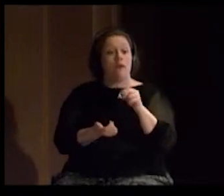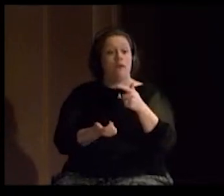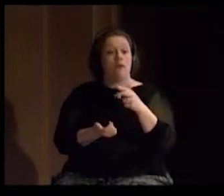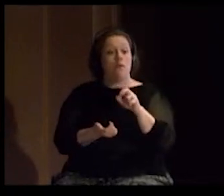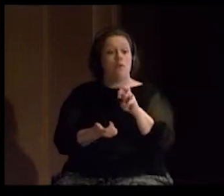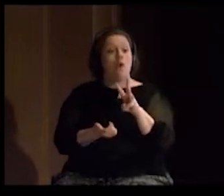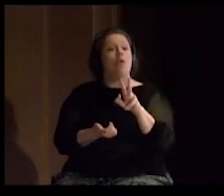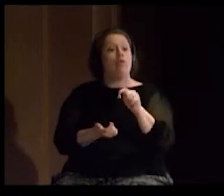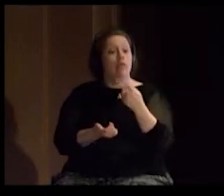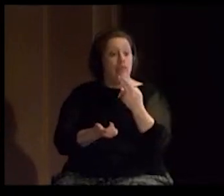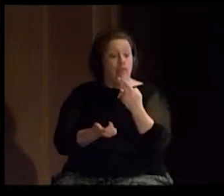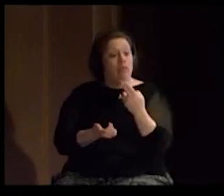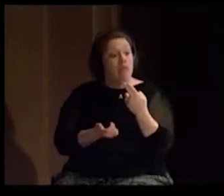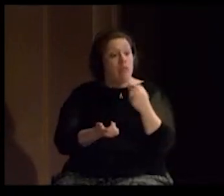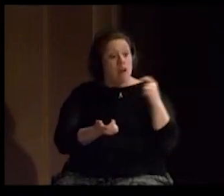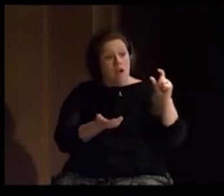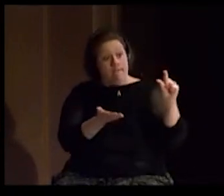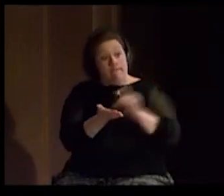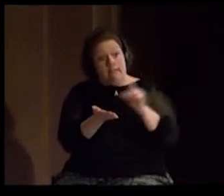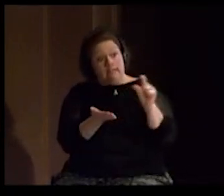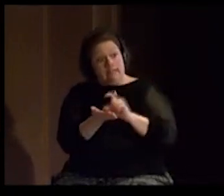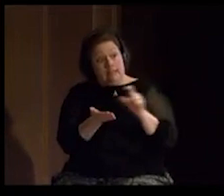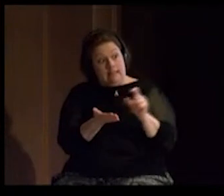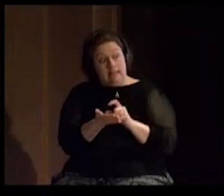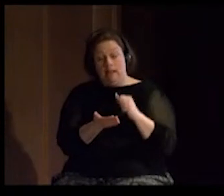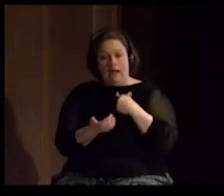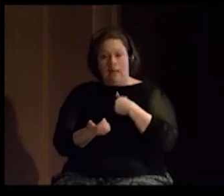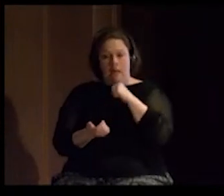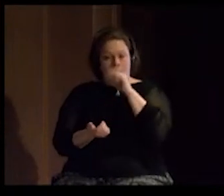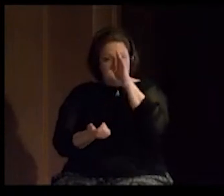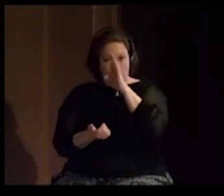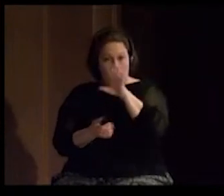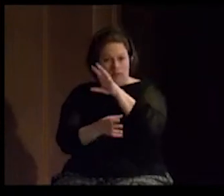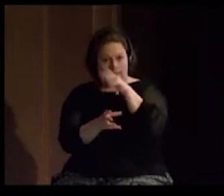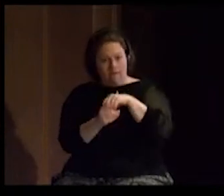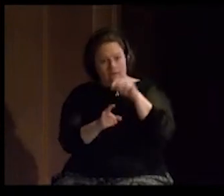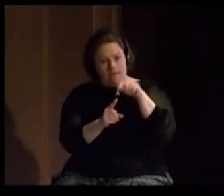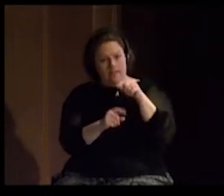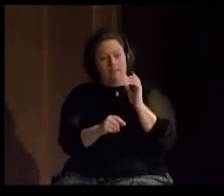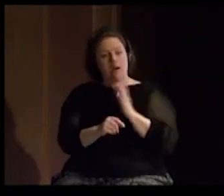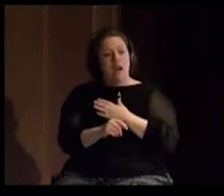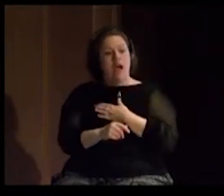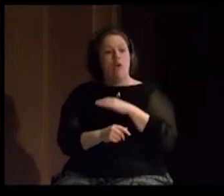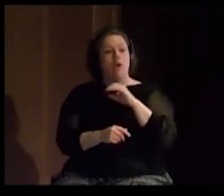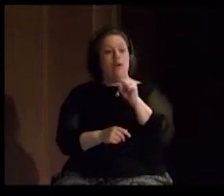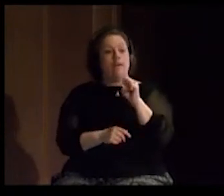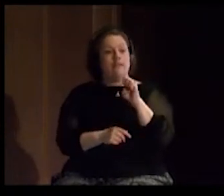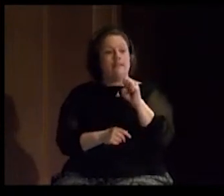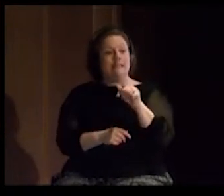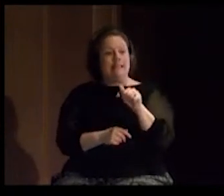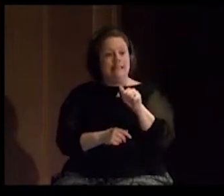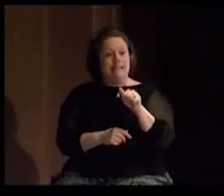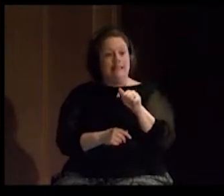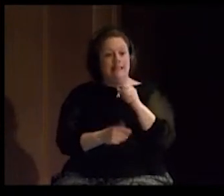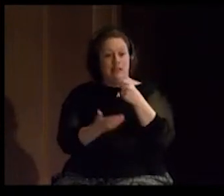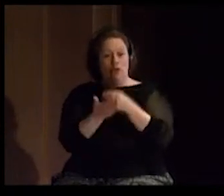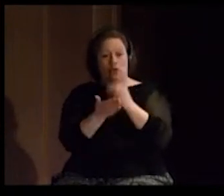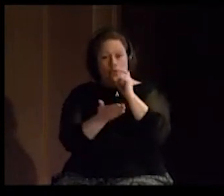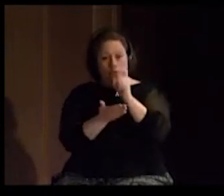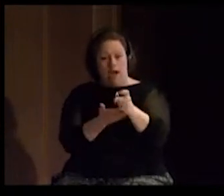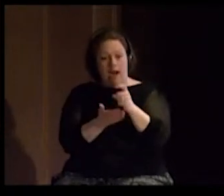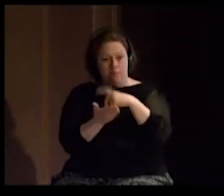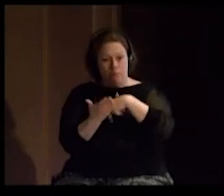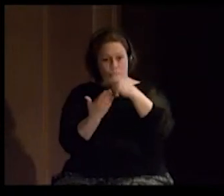that initiative. And it seems I'm not directly involved with this, the director of our Sea Grant program and the Center for Island